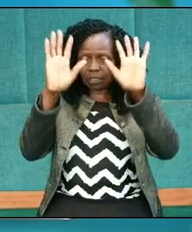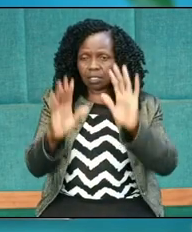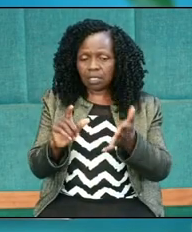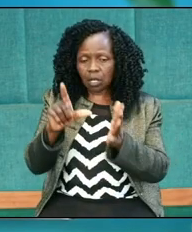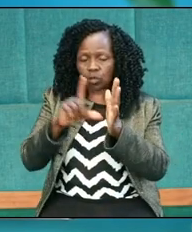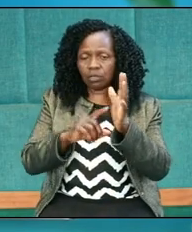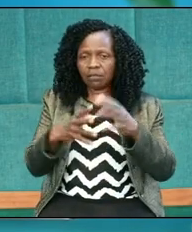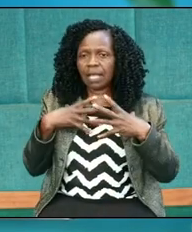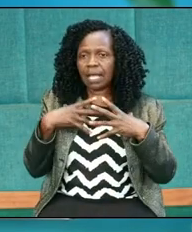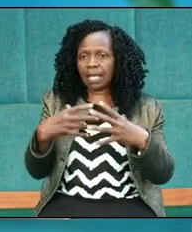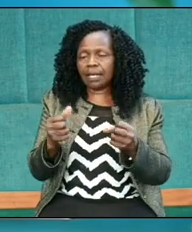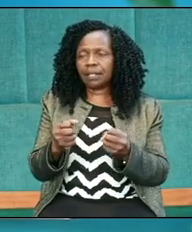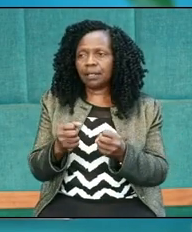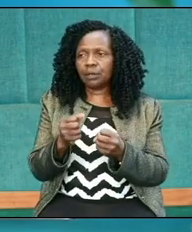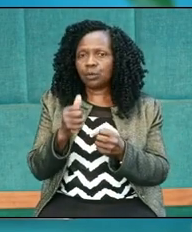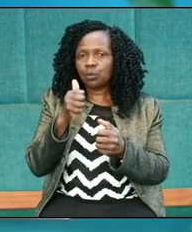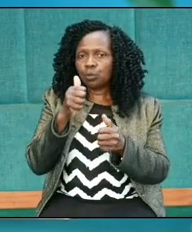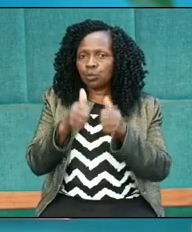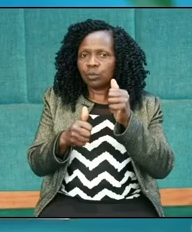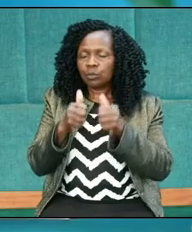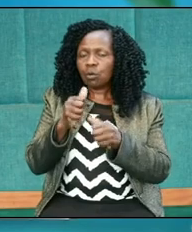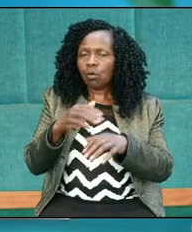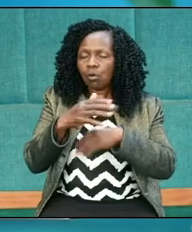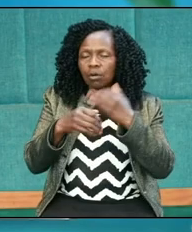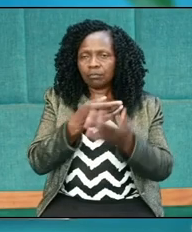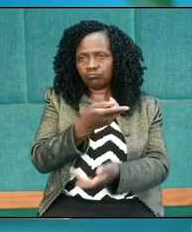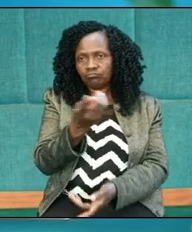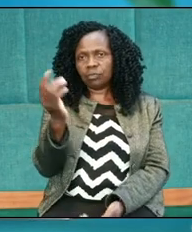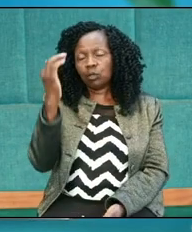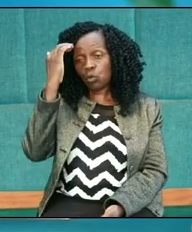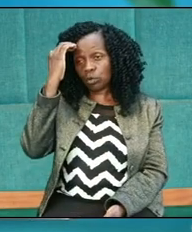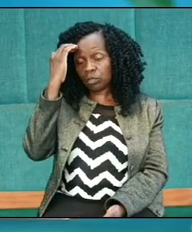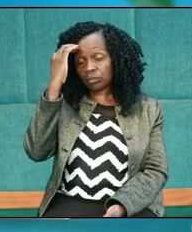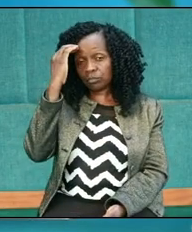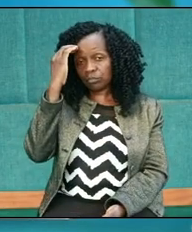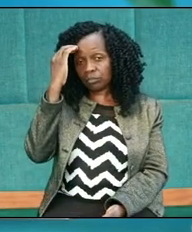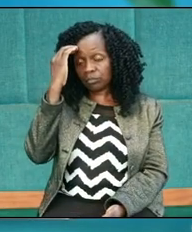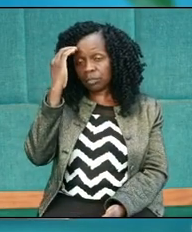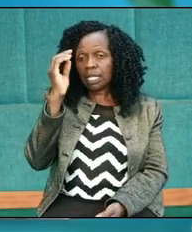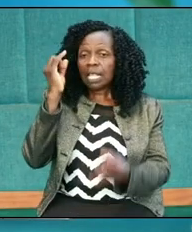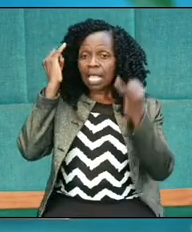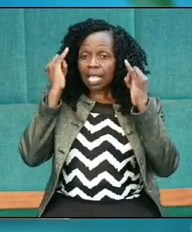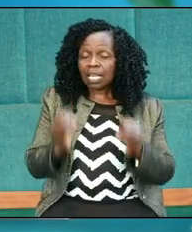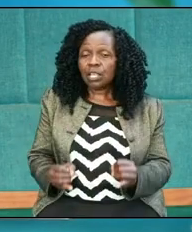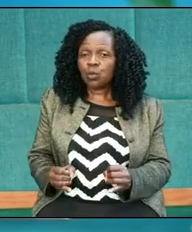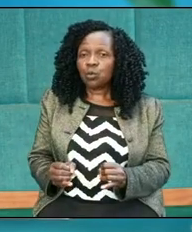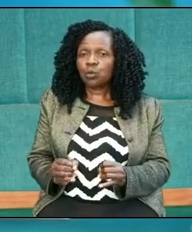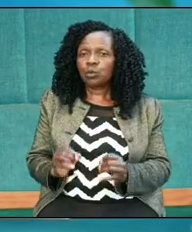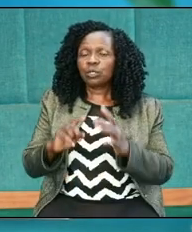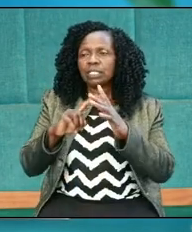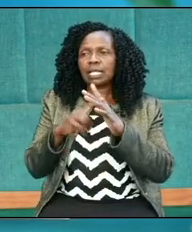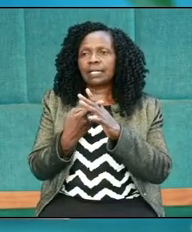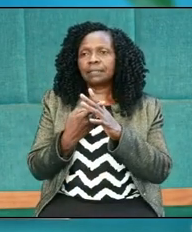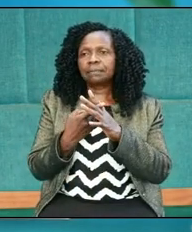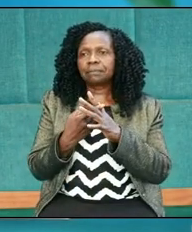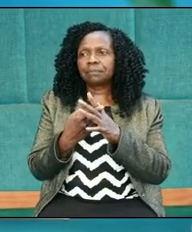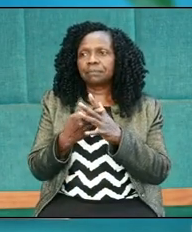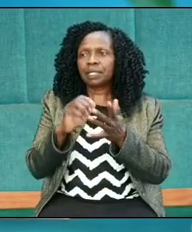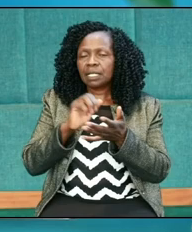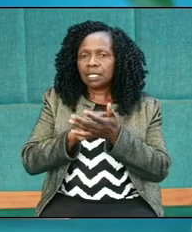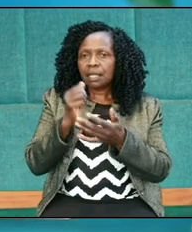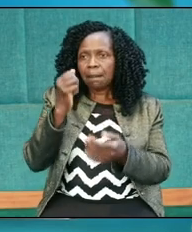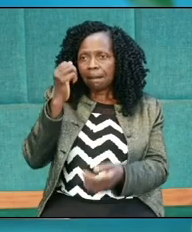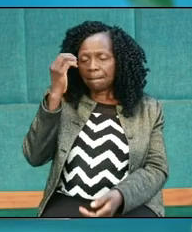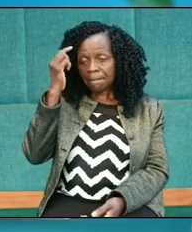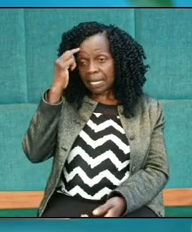of health, which I've always listened and which all of you know, the New Start, does the mind also have its laws?